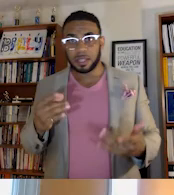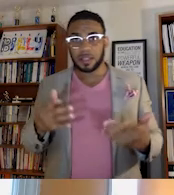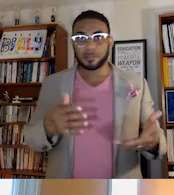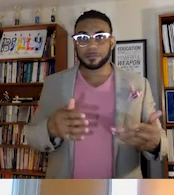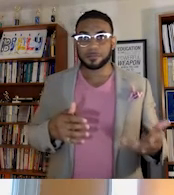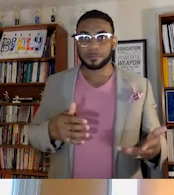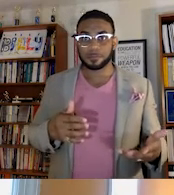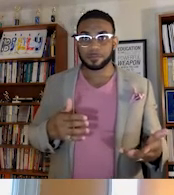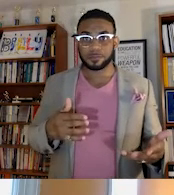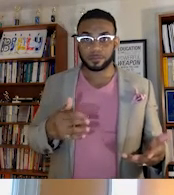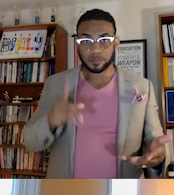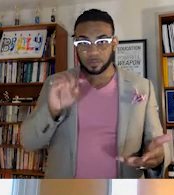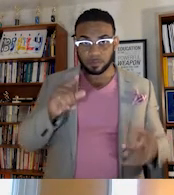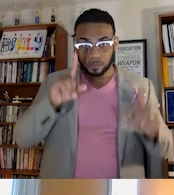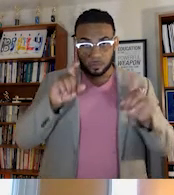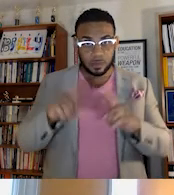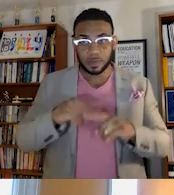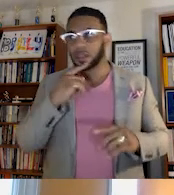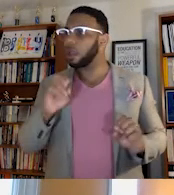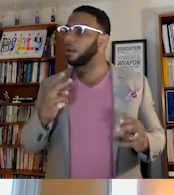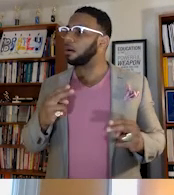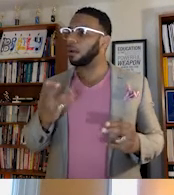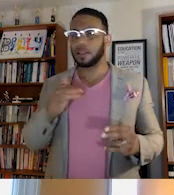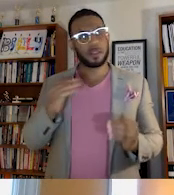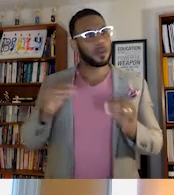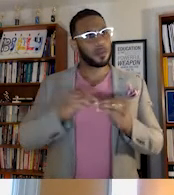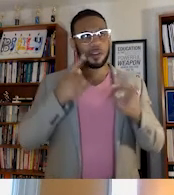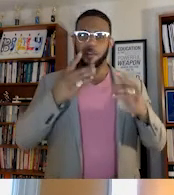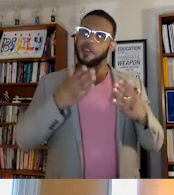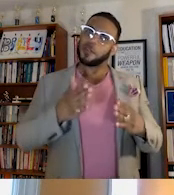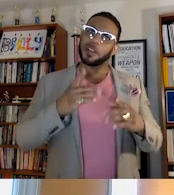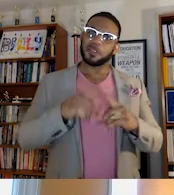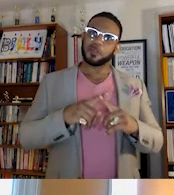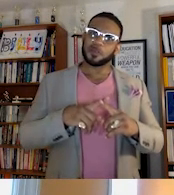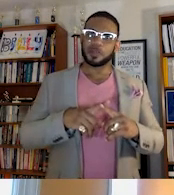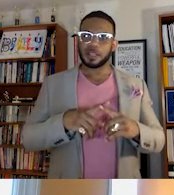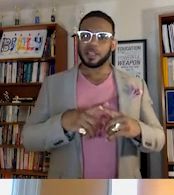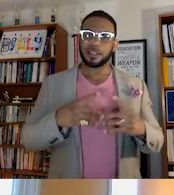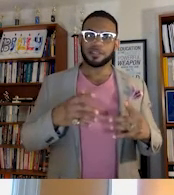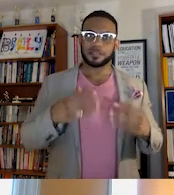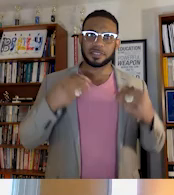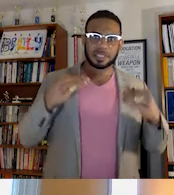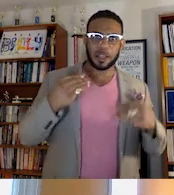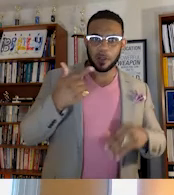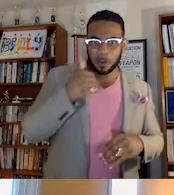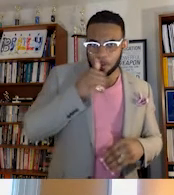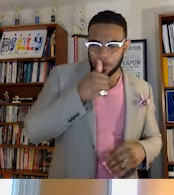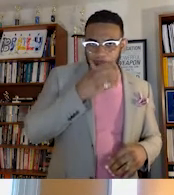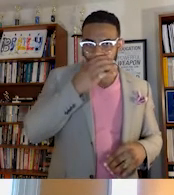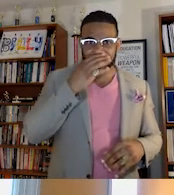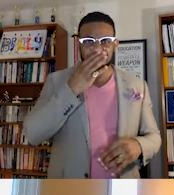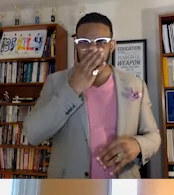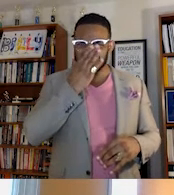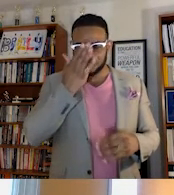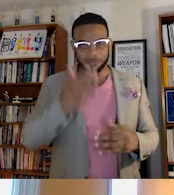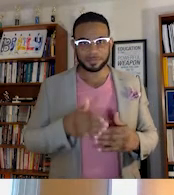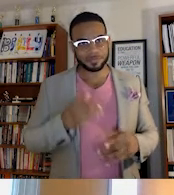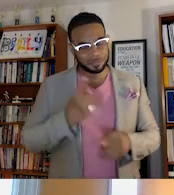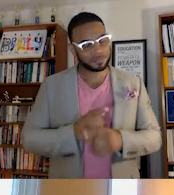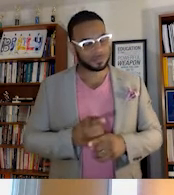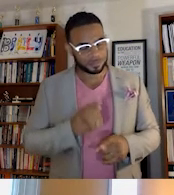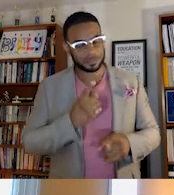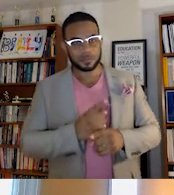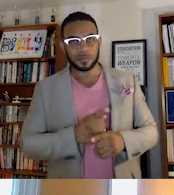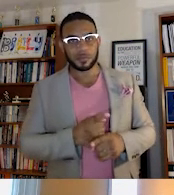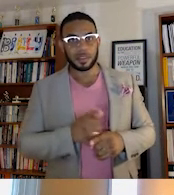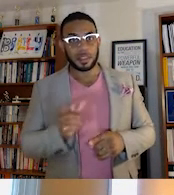and drug trials to say, oh, here's a more effective way to sell cocaine. Right.